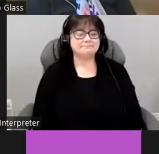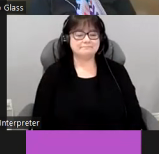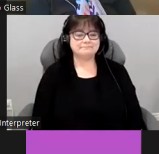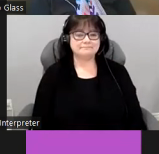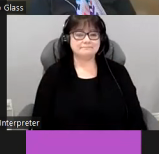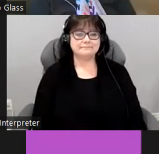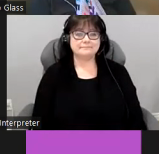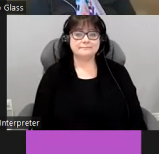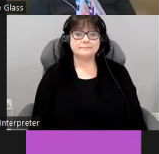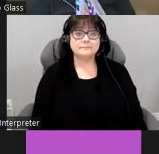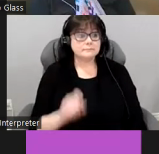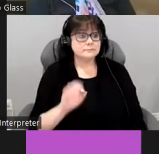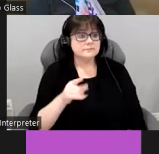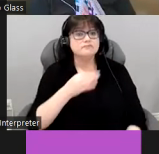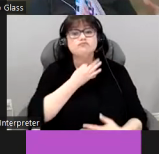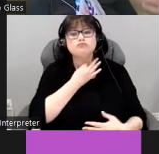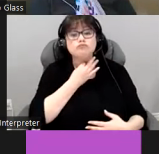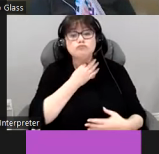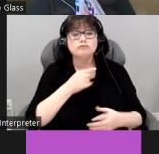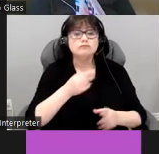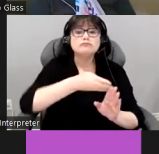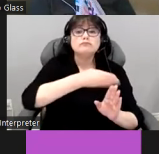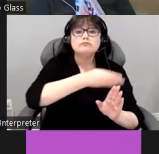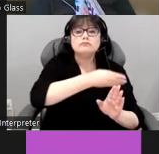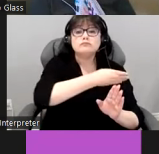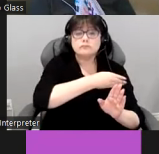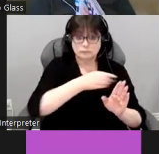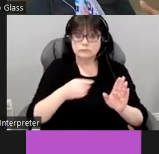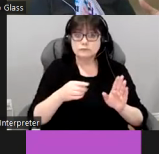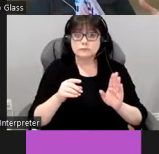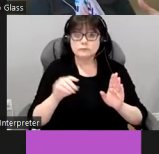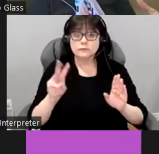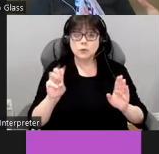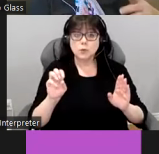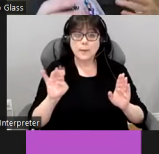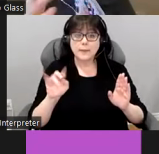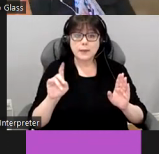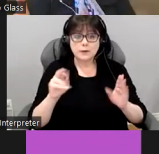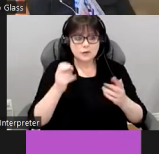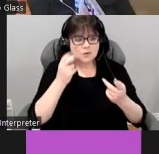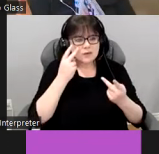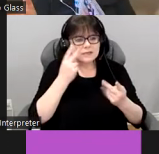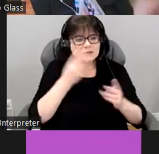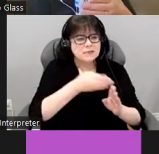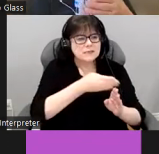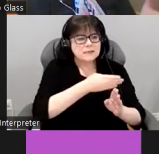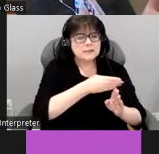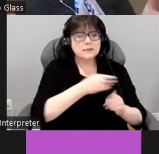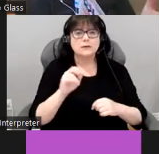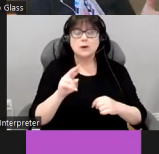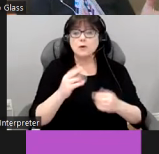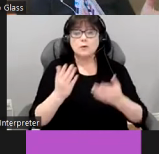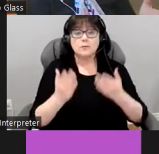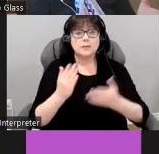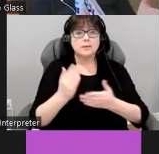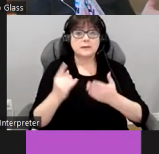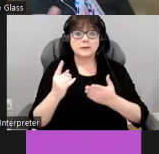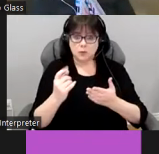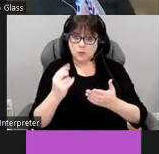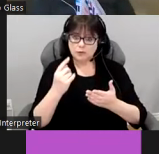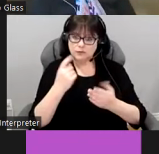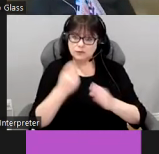If you're interested in looking at any past sessions, or if, for example, there was somebody in your organization who wanted to see a pop-up PD